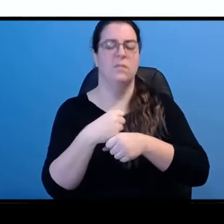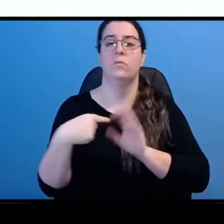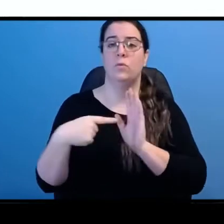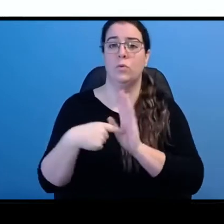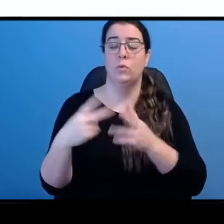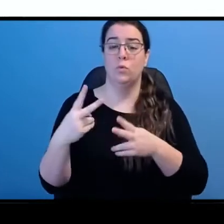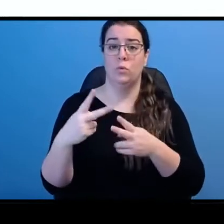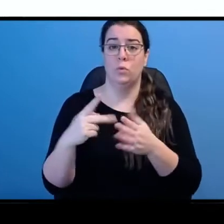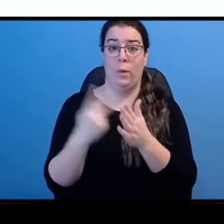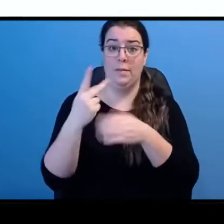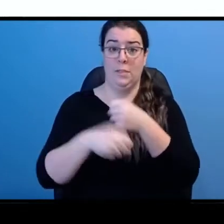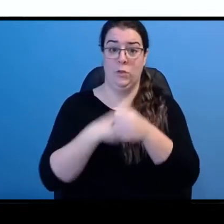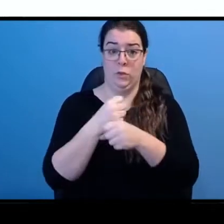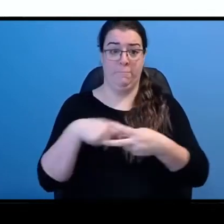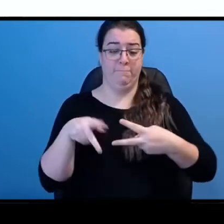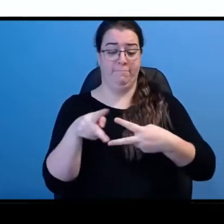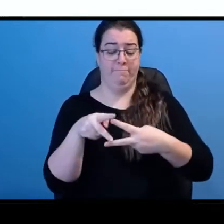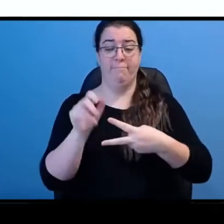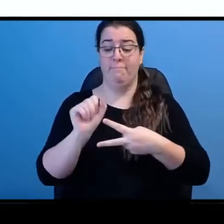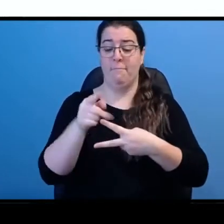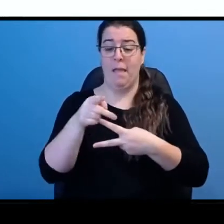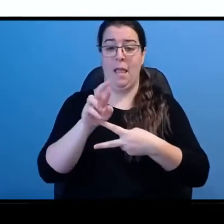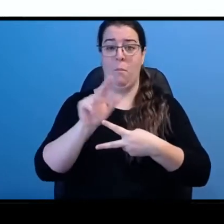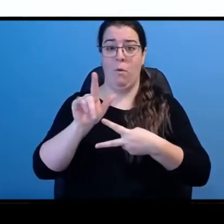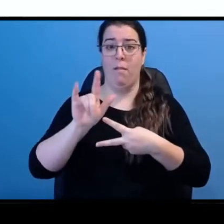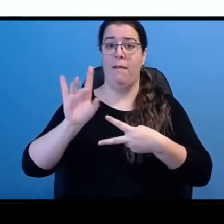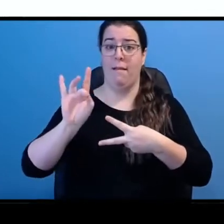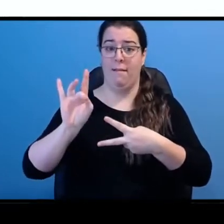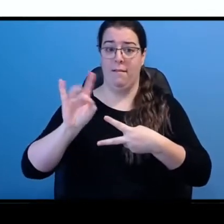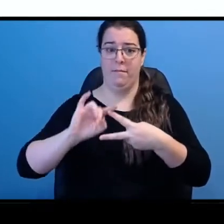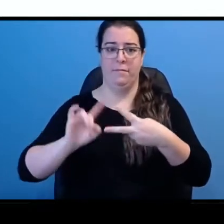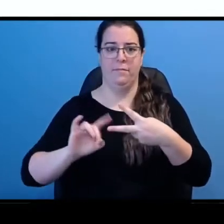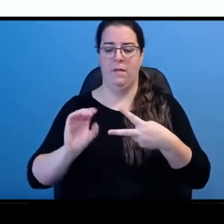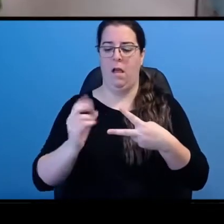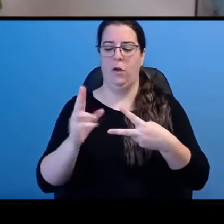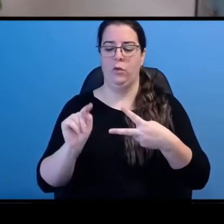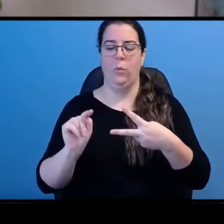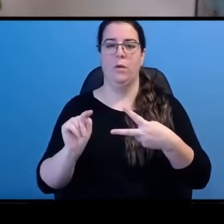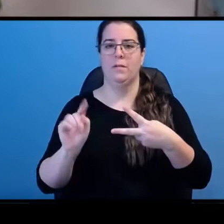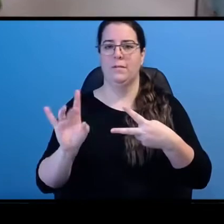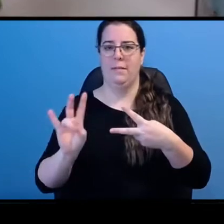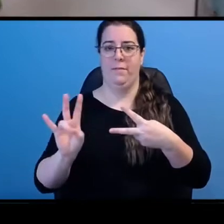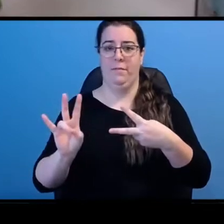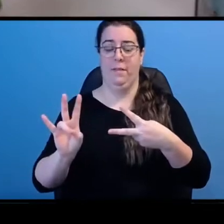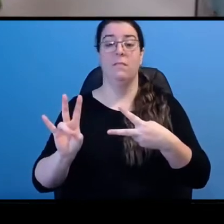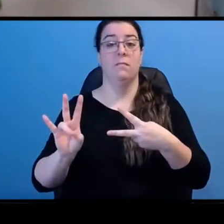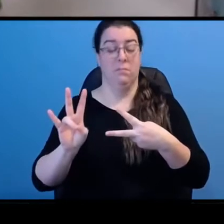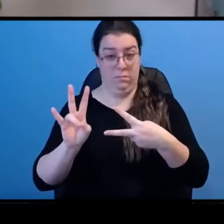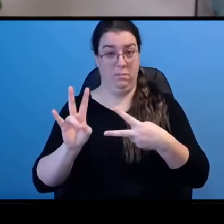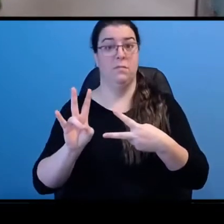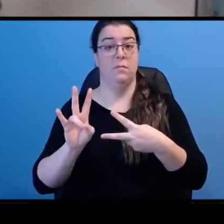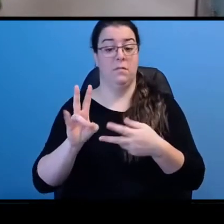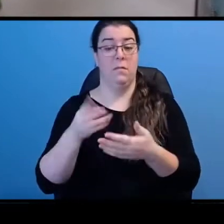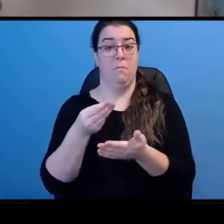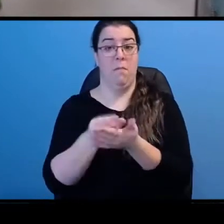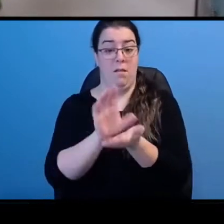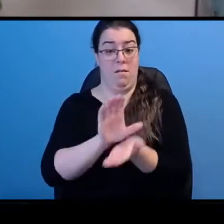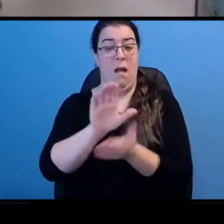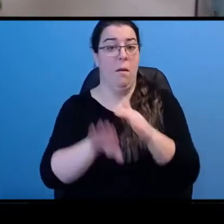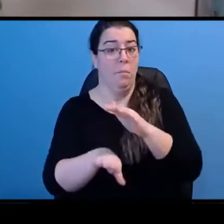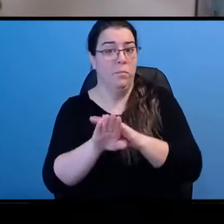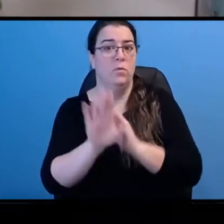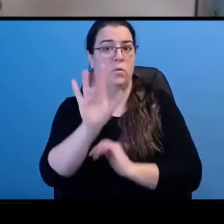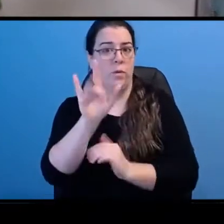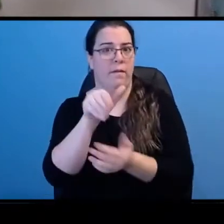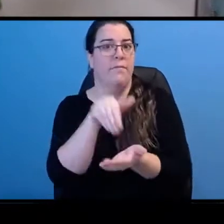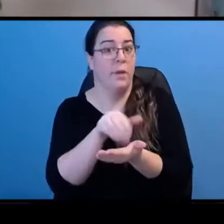7th, and it's up to $25,000. So they have discipline-specific program officers,